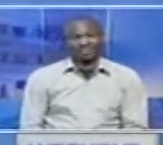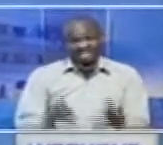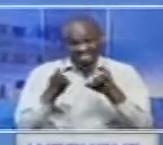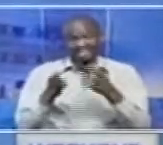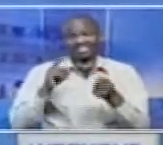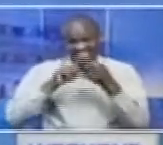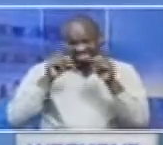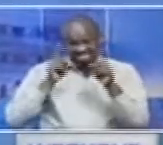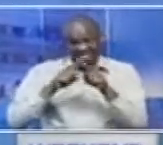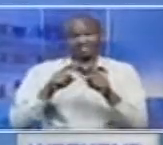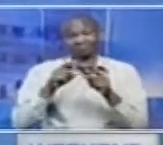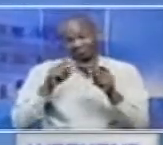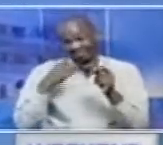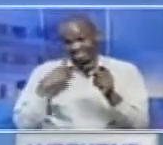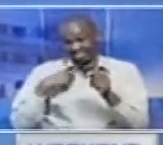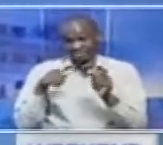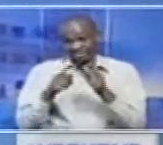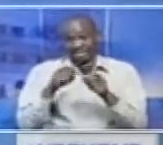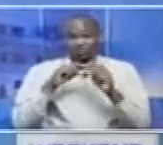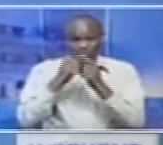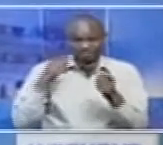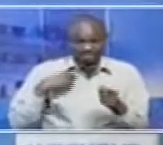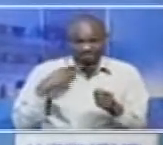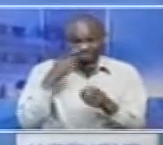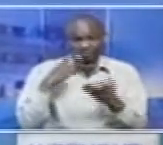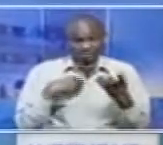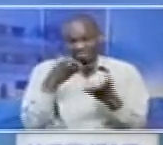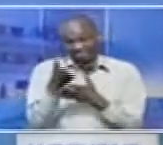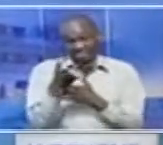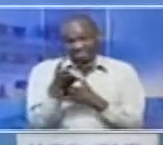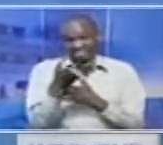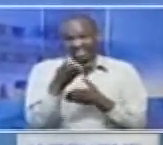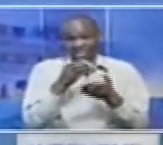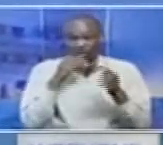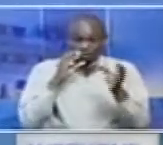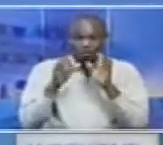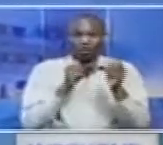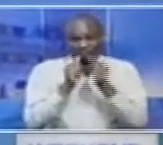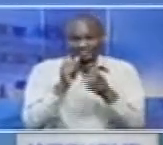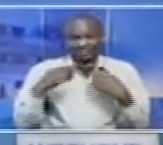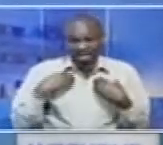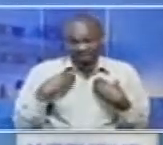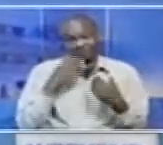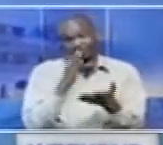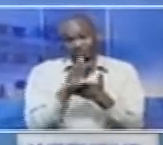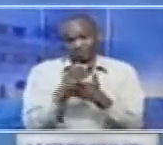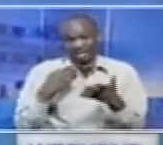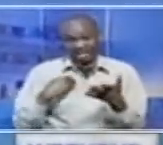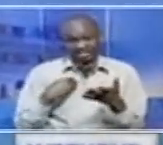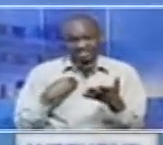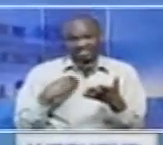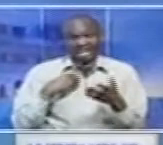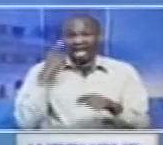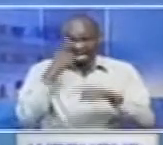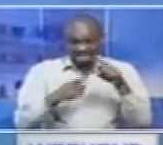and the Standard Media Group football team bowed out in the quarterfinals of the plate competition. That is, of course, at the